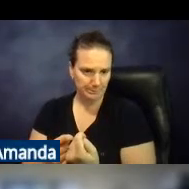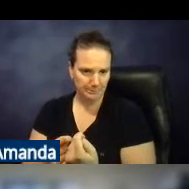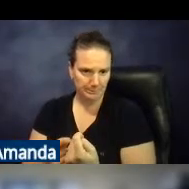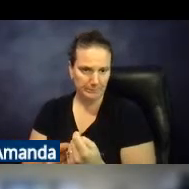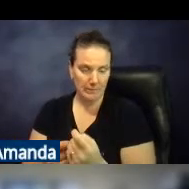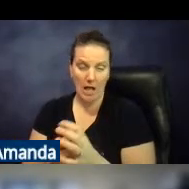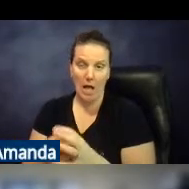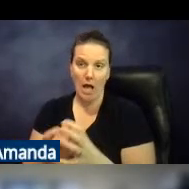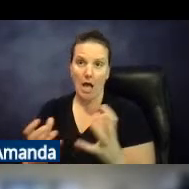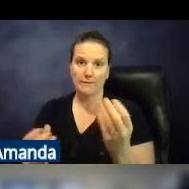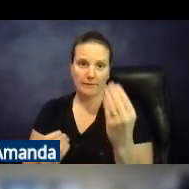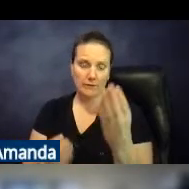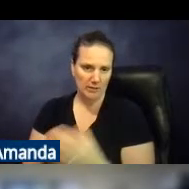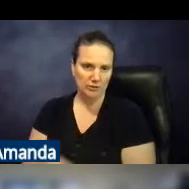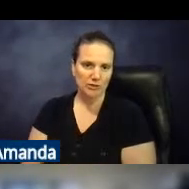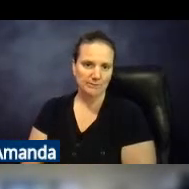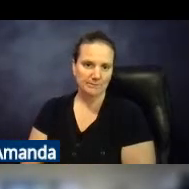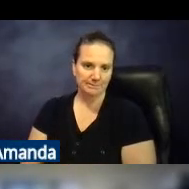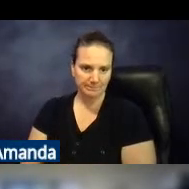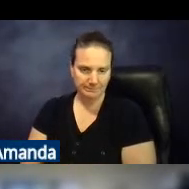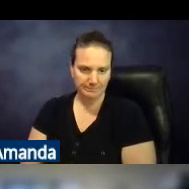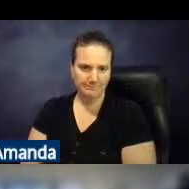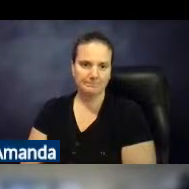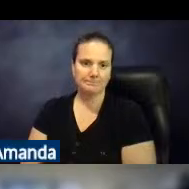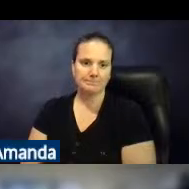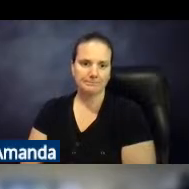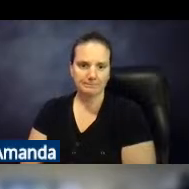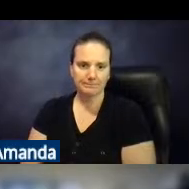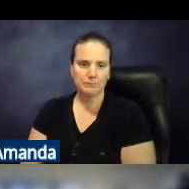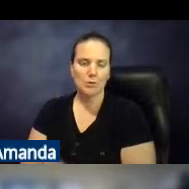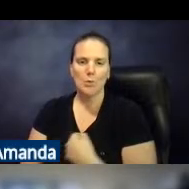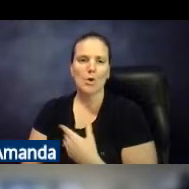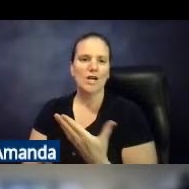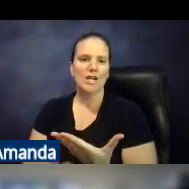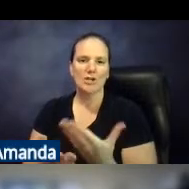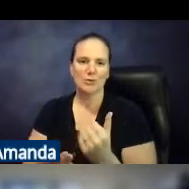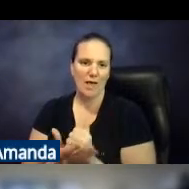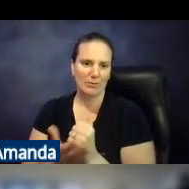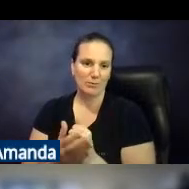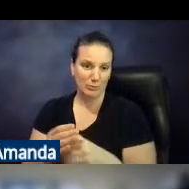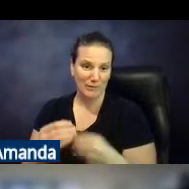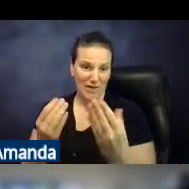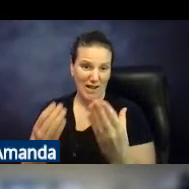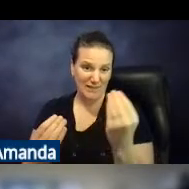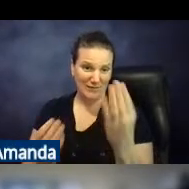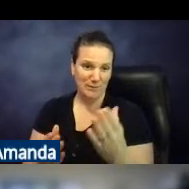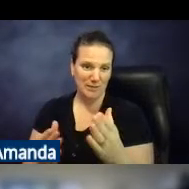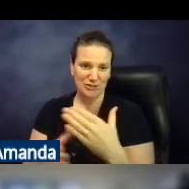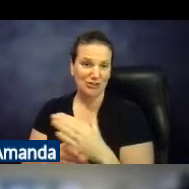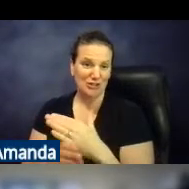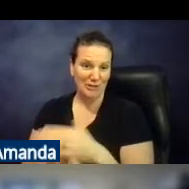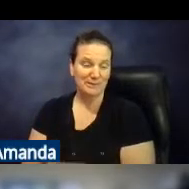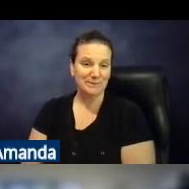lot of information, and we're here to help provide that information and share.